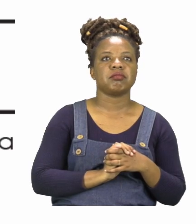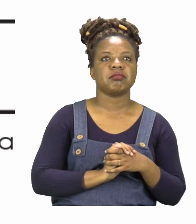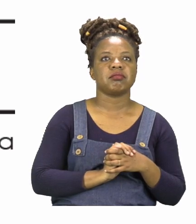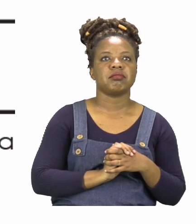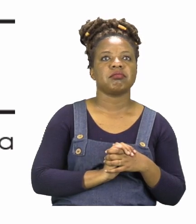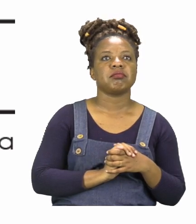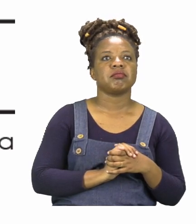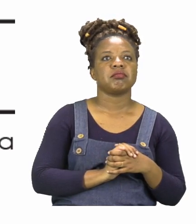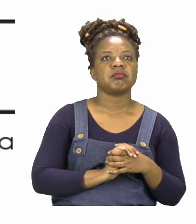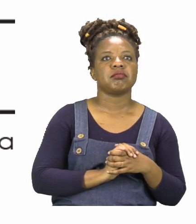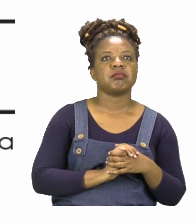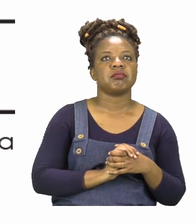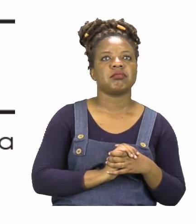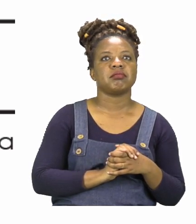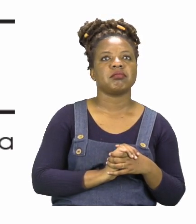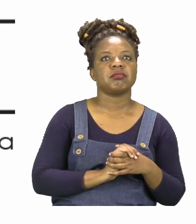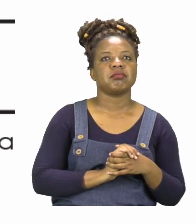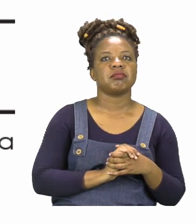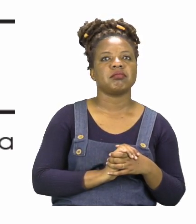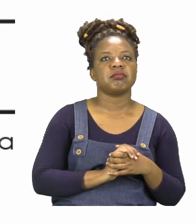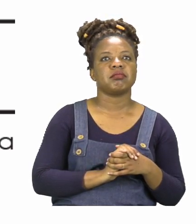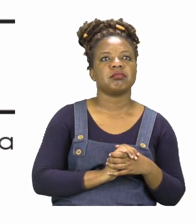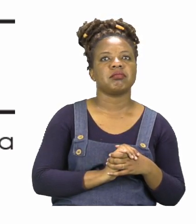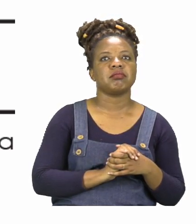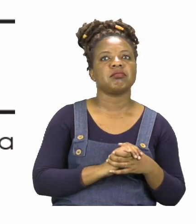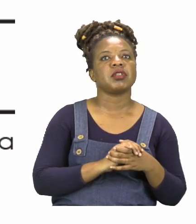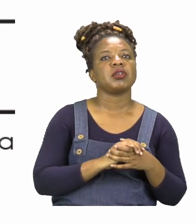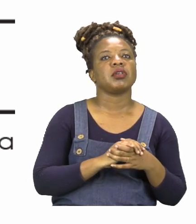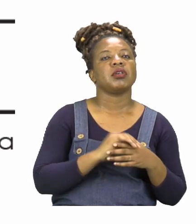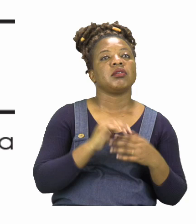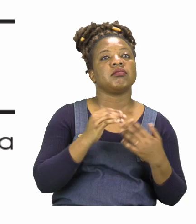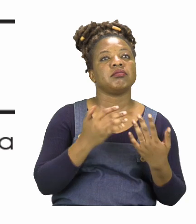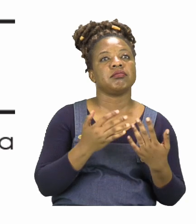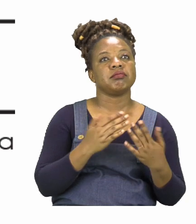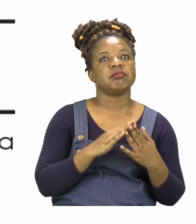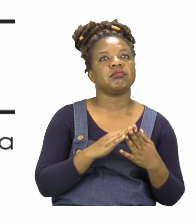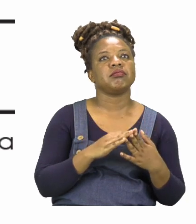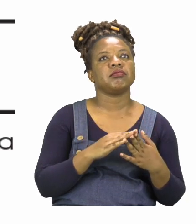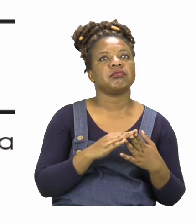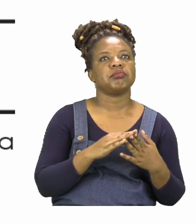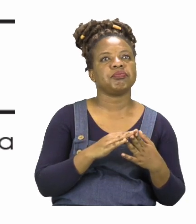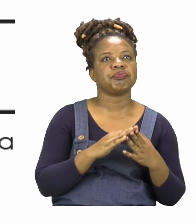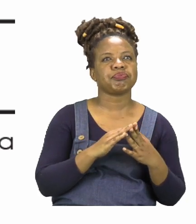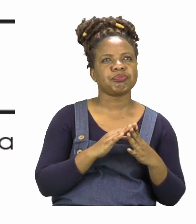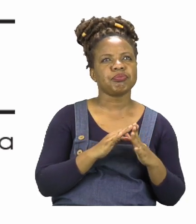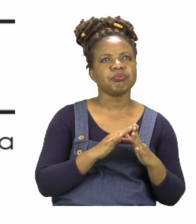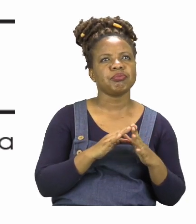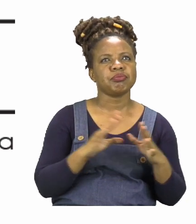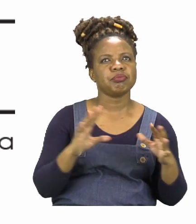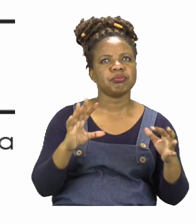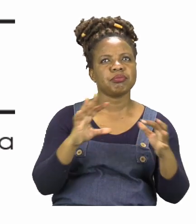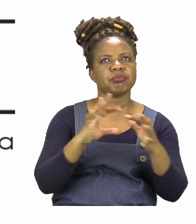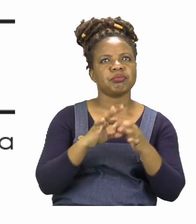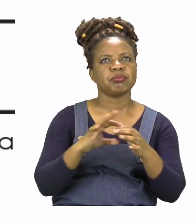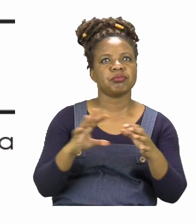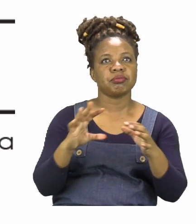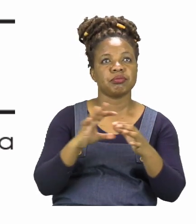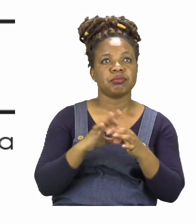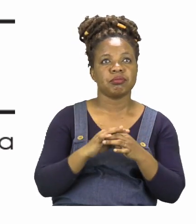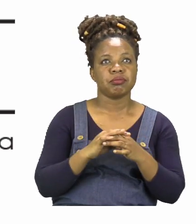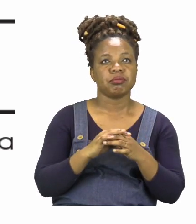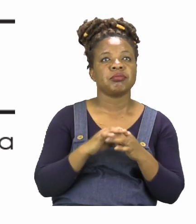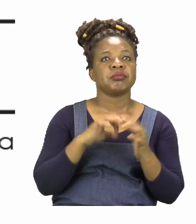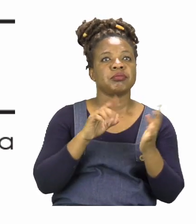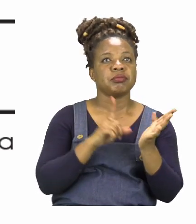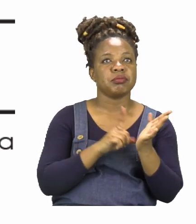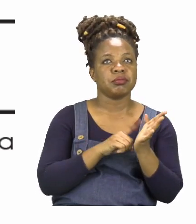viruses by color and the pairs. So what we are going to do is add 4 more